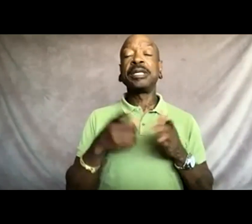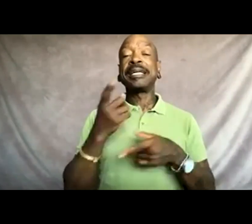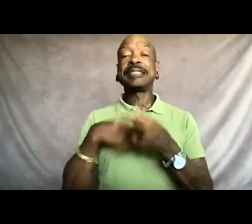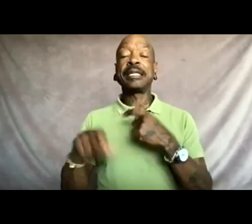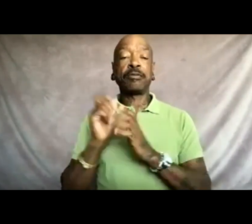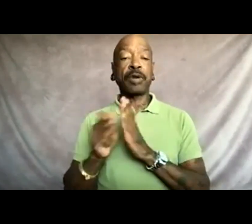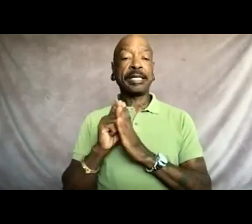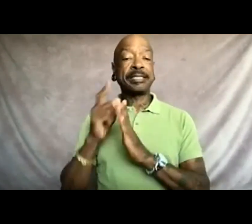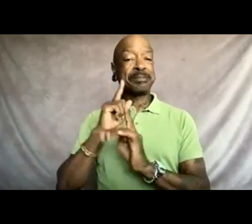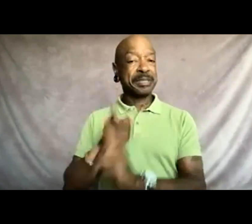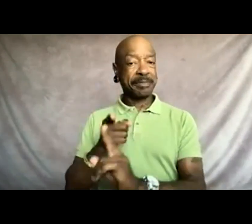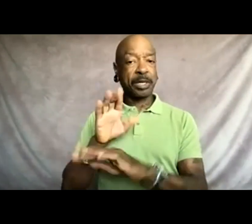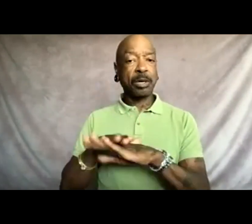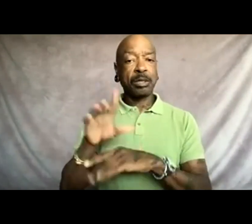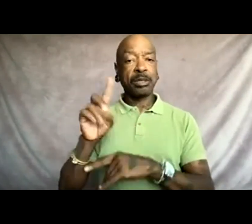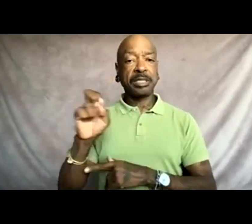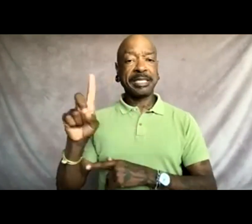as is often done?